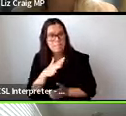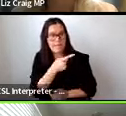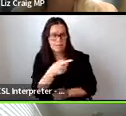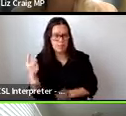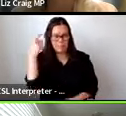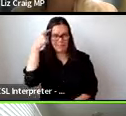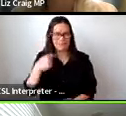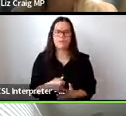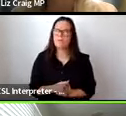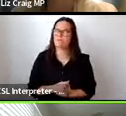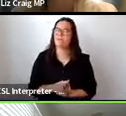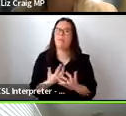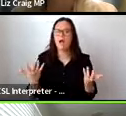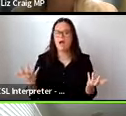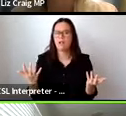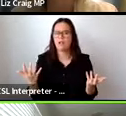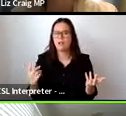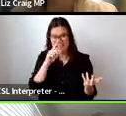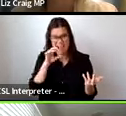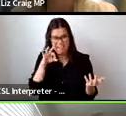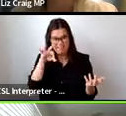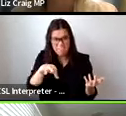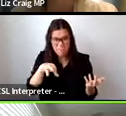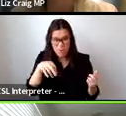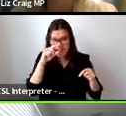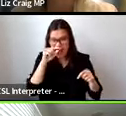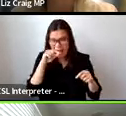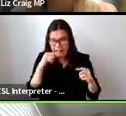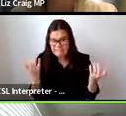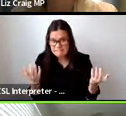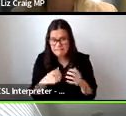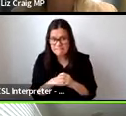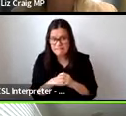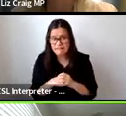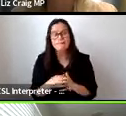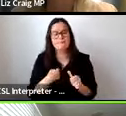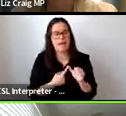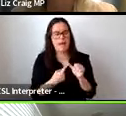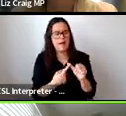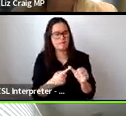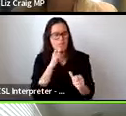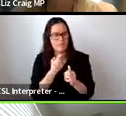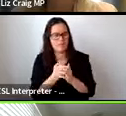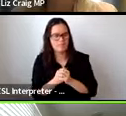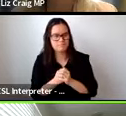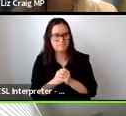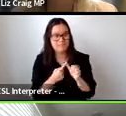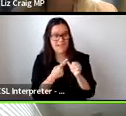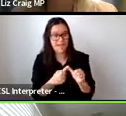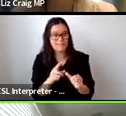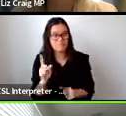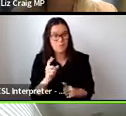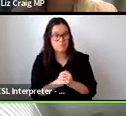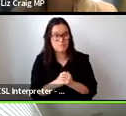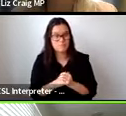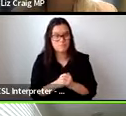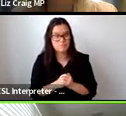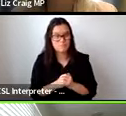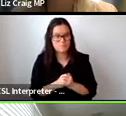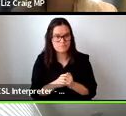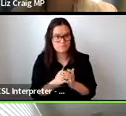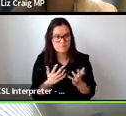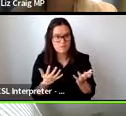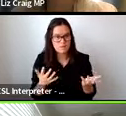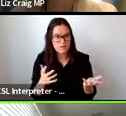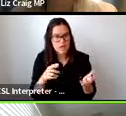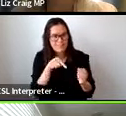mind, well, can we afford it? Let me answer that. And the answer is you cannot afford